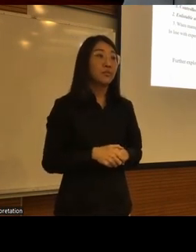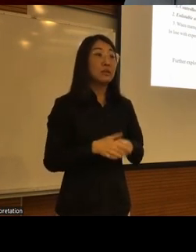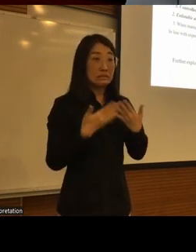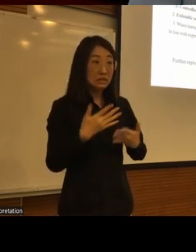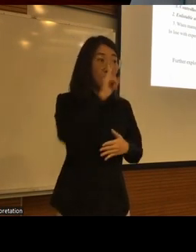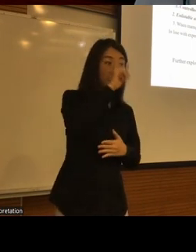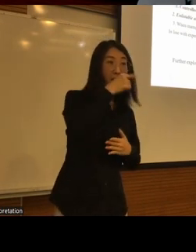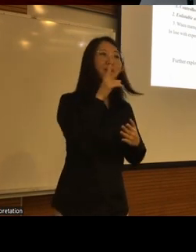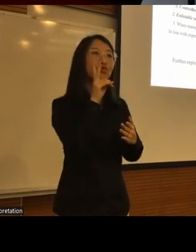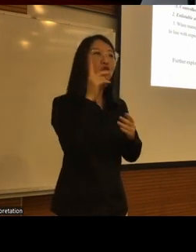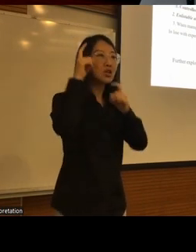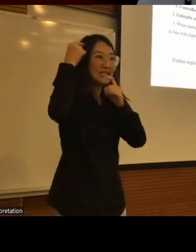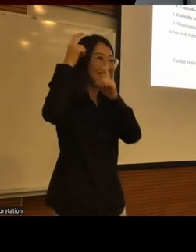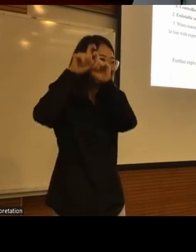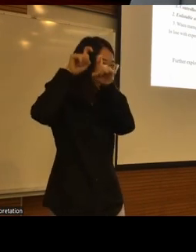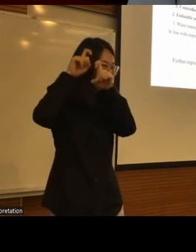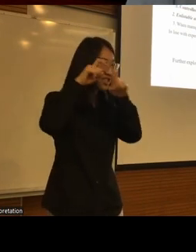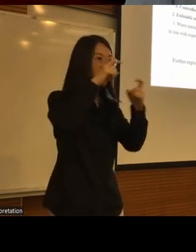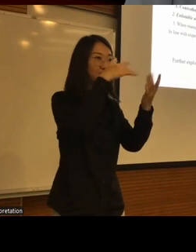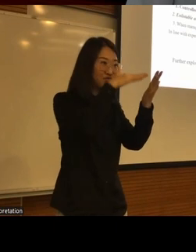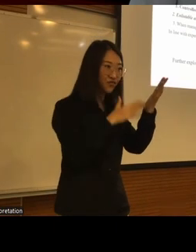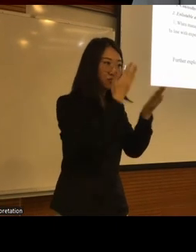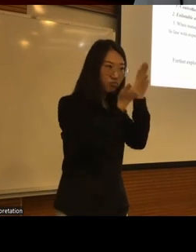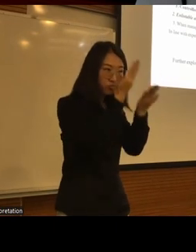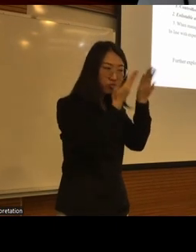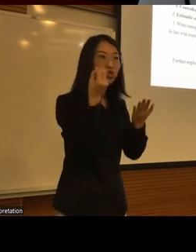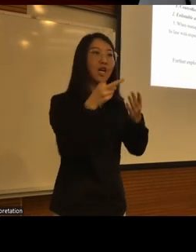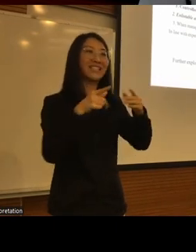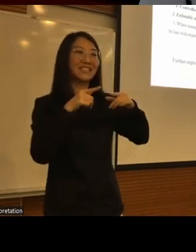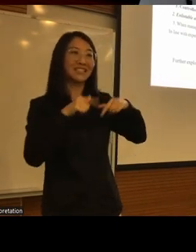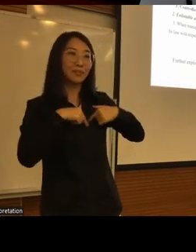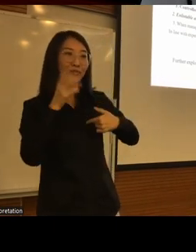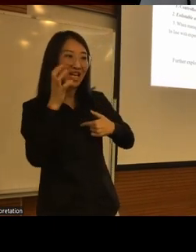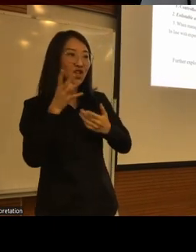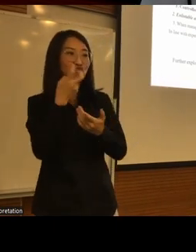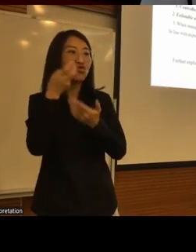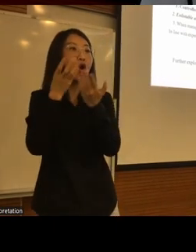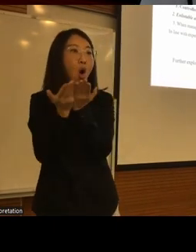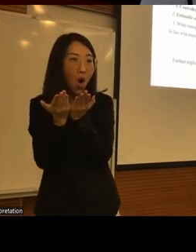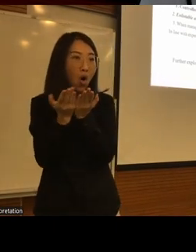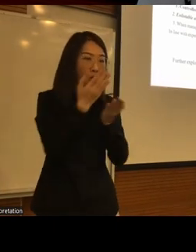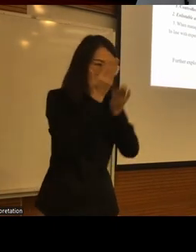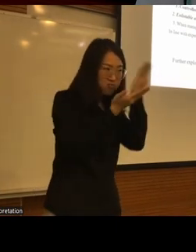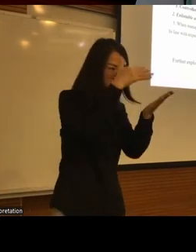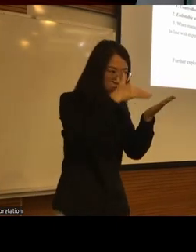exploring the literature in cognitive psychology and psycholinguistics, and I found